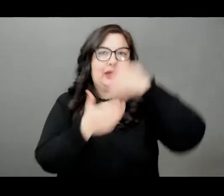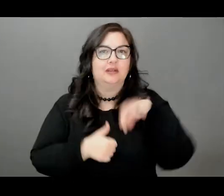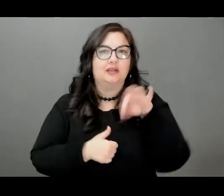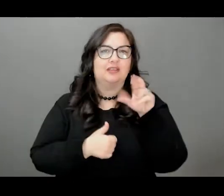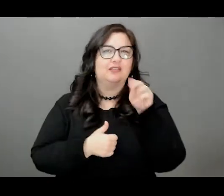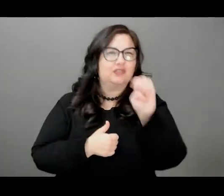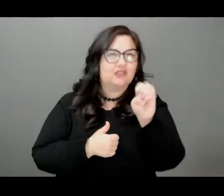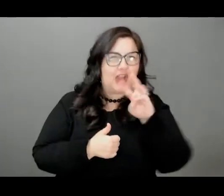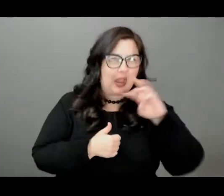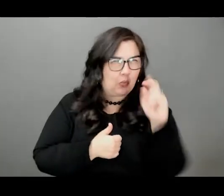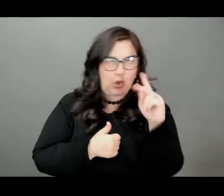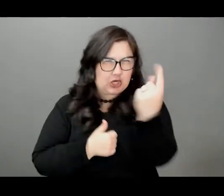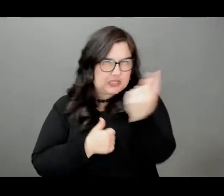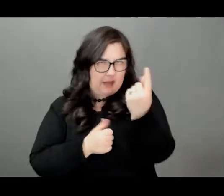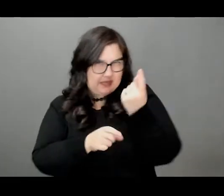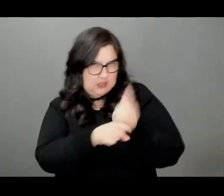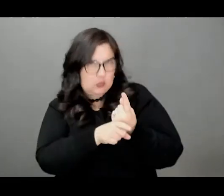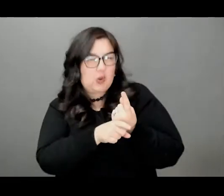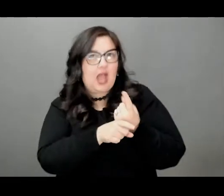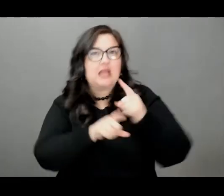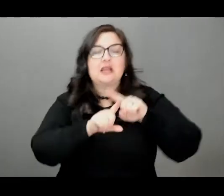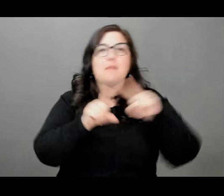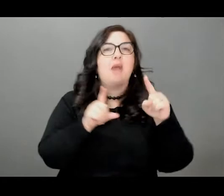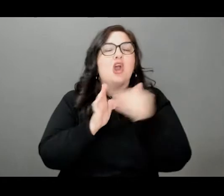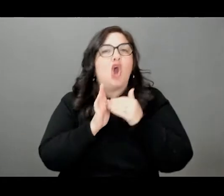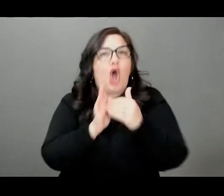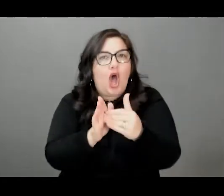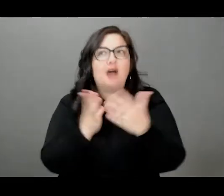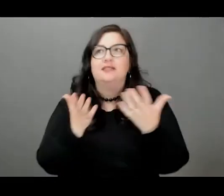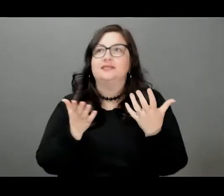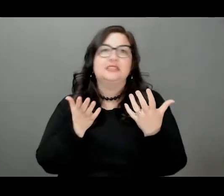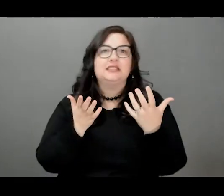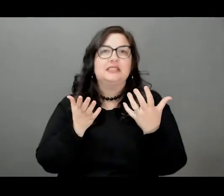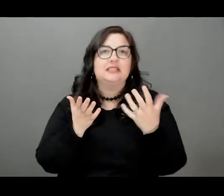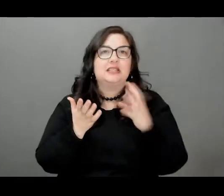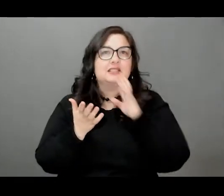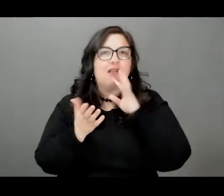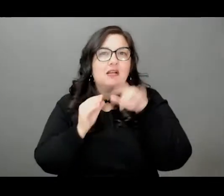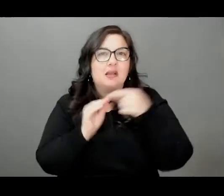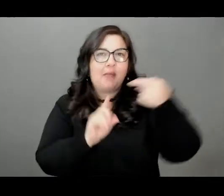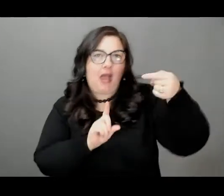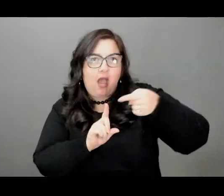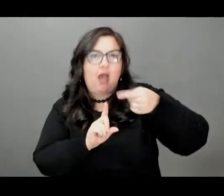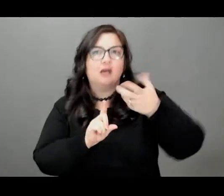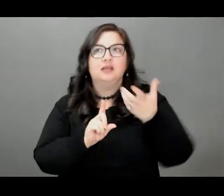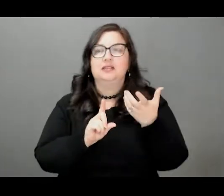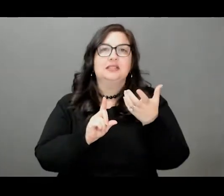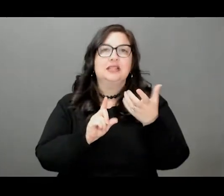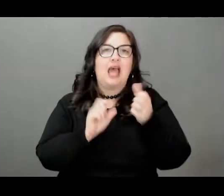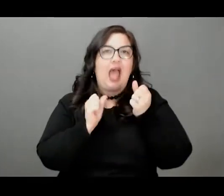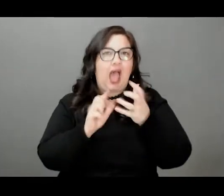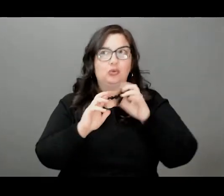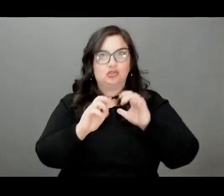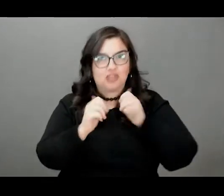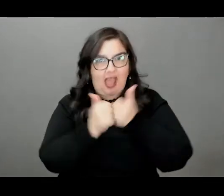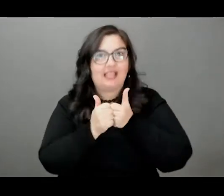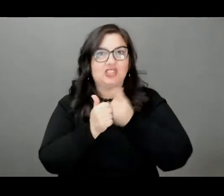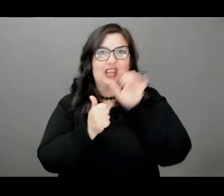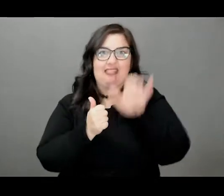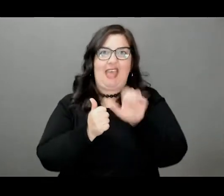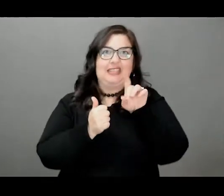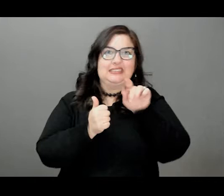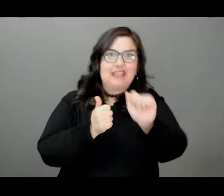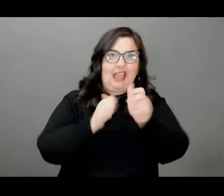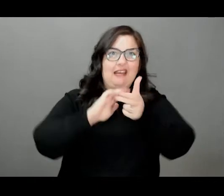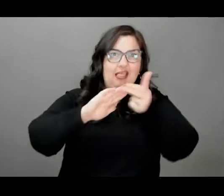set, like, hey, here's a labeled data set, go learn this framework like TensorFlow or something like that. But an often less talked about